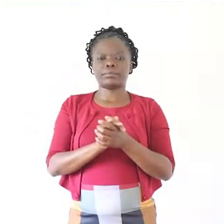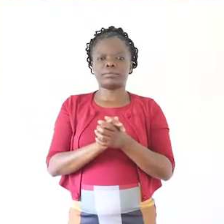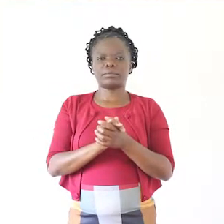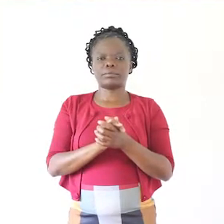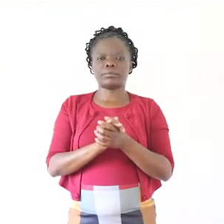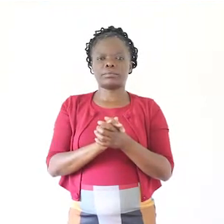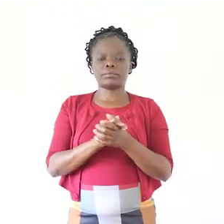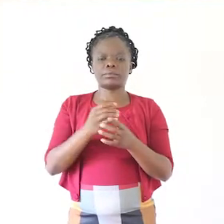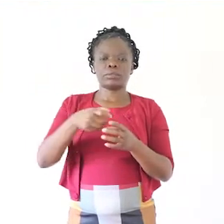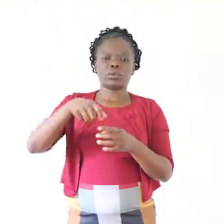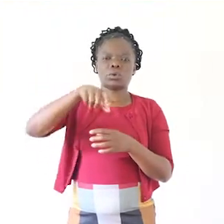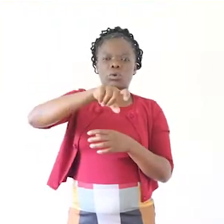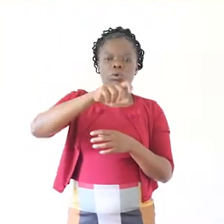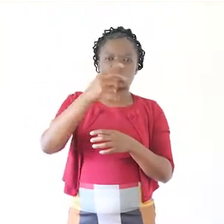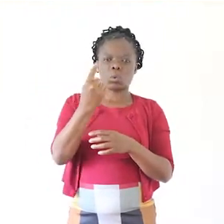1.